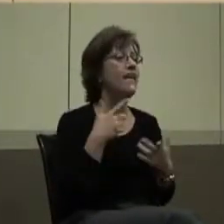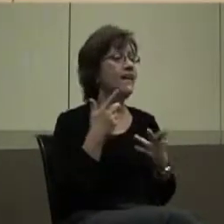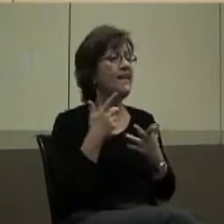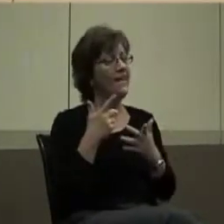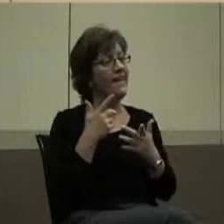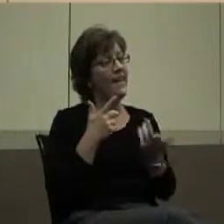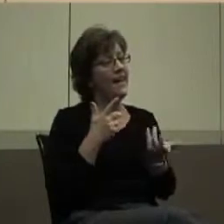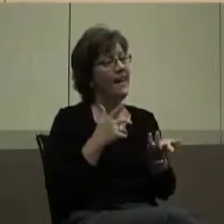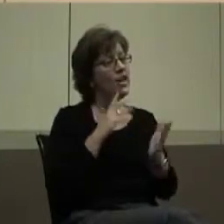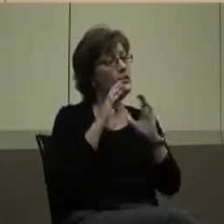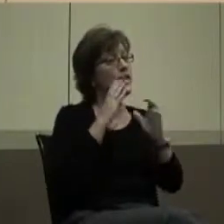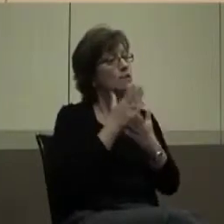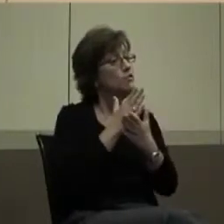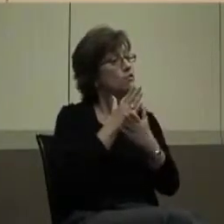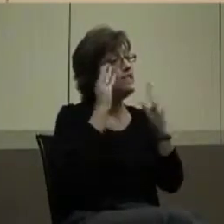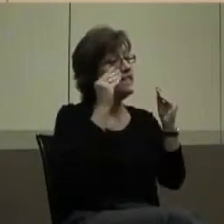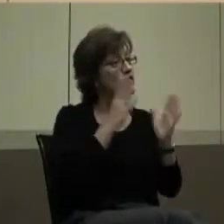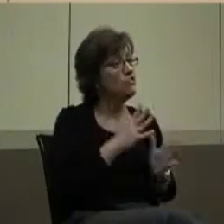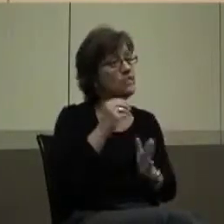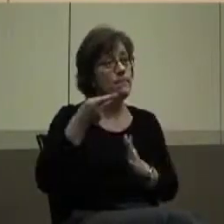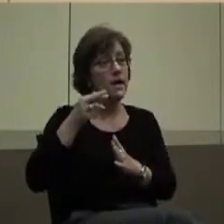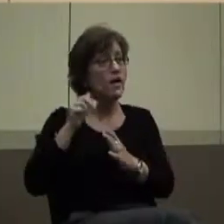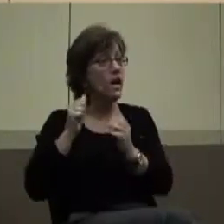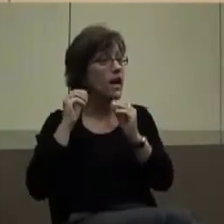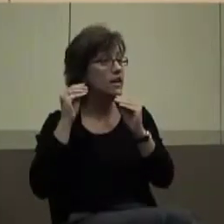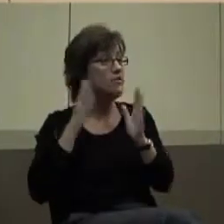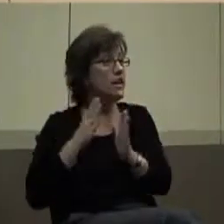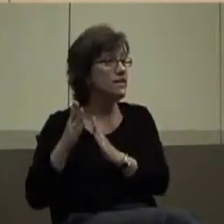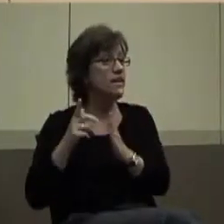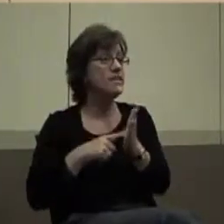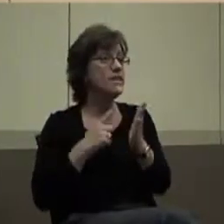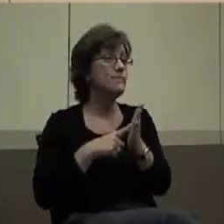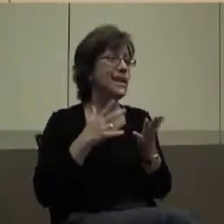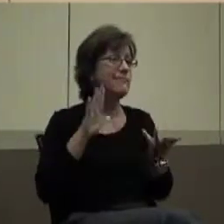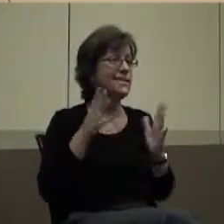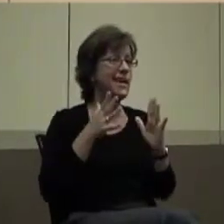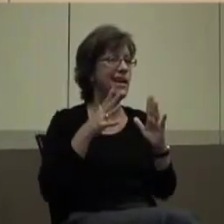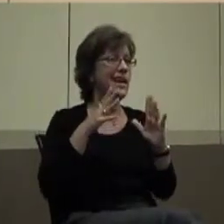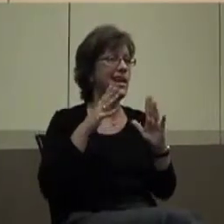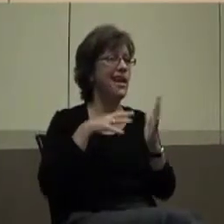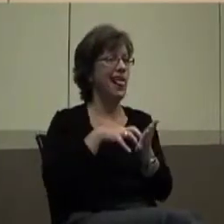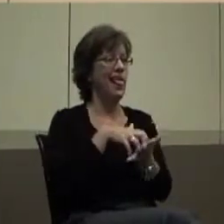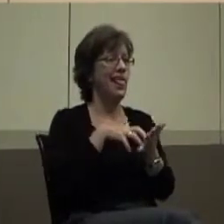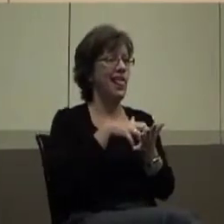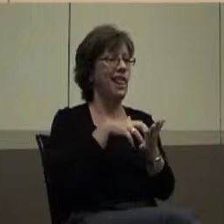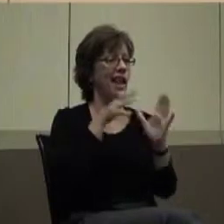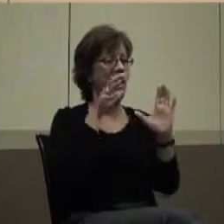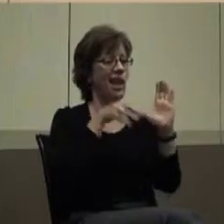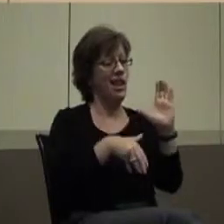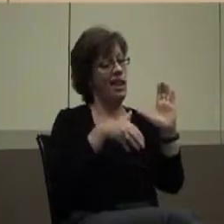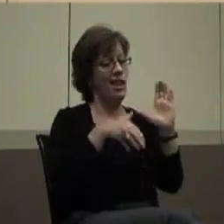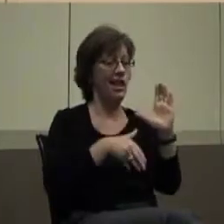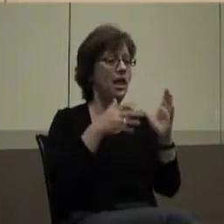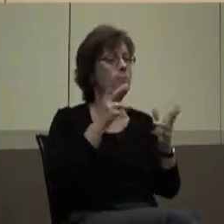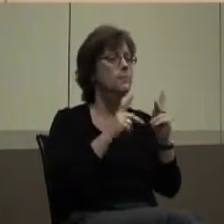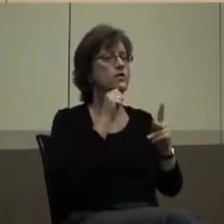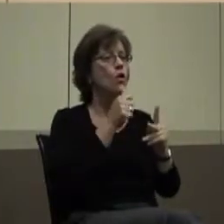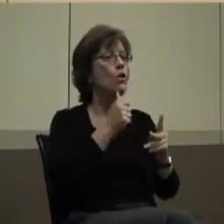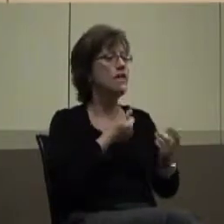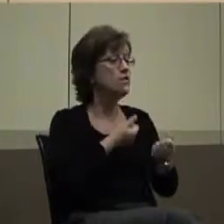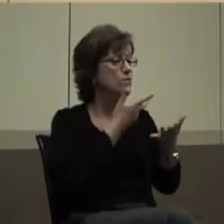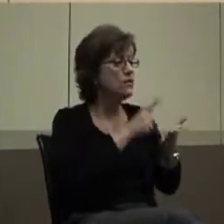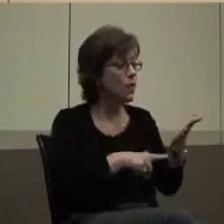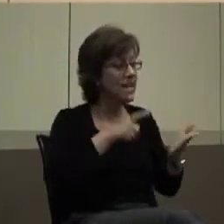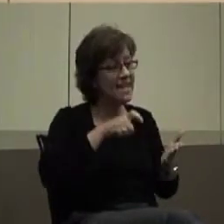this because communication between teachers and paraeducators is sometimes lacking. People don't always express what they need or